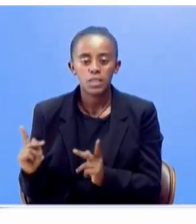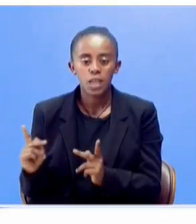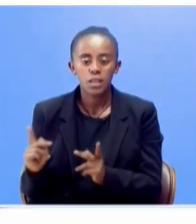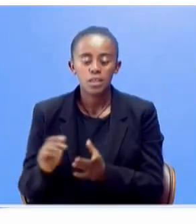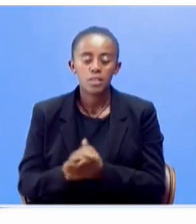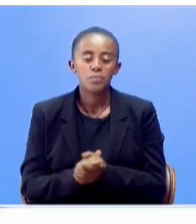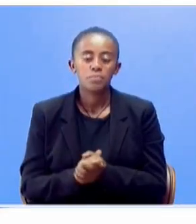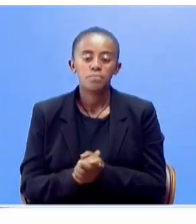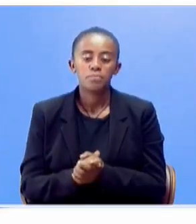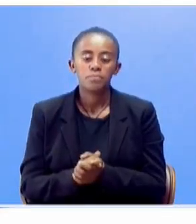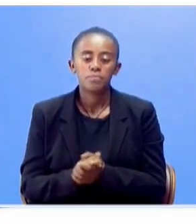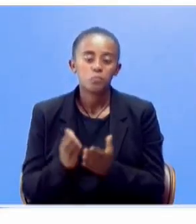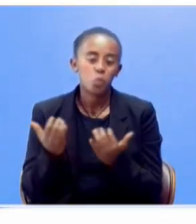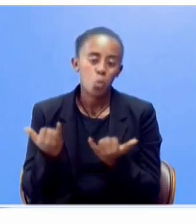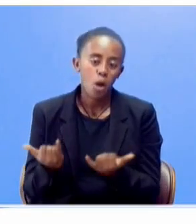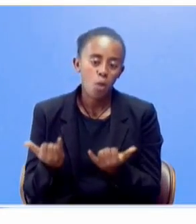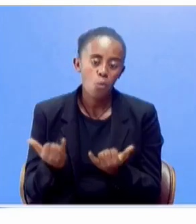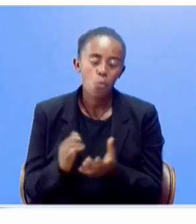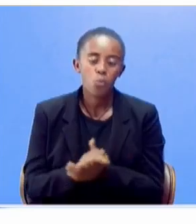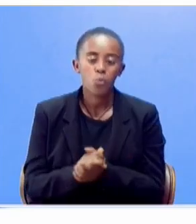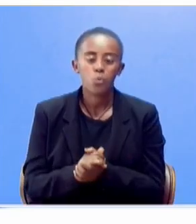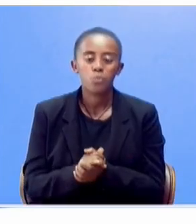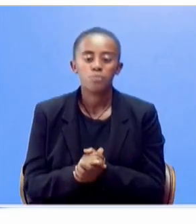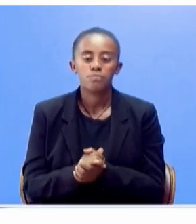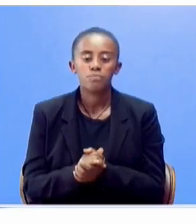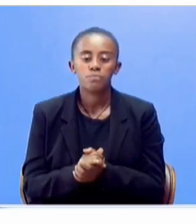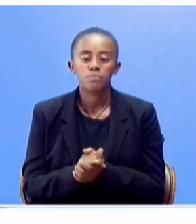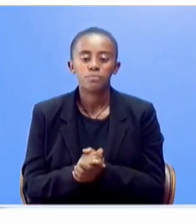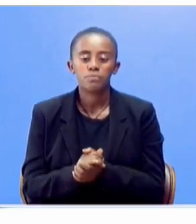or present.